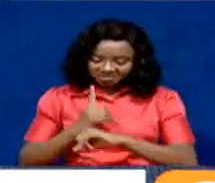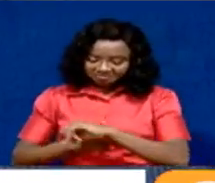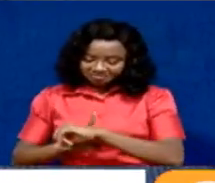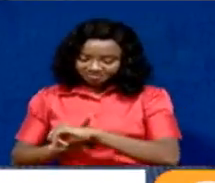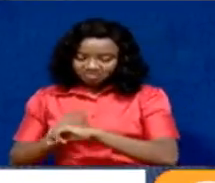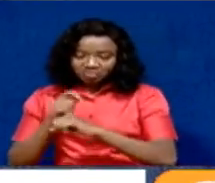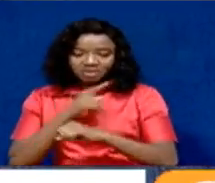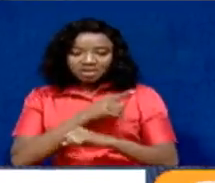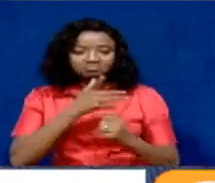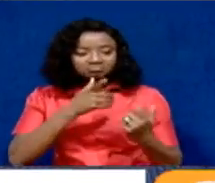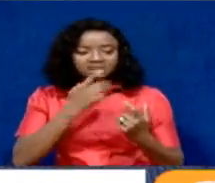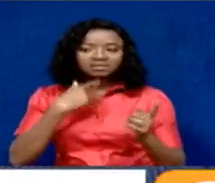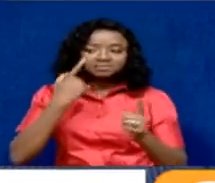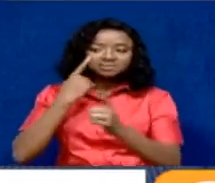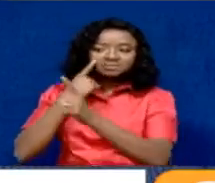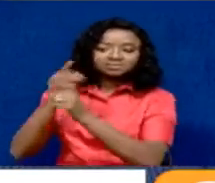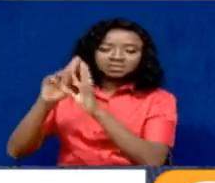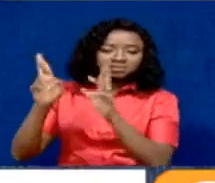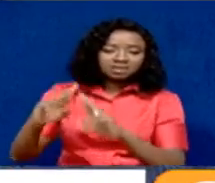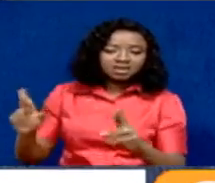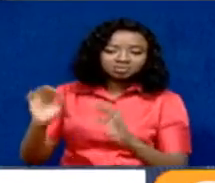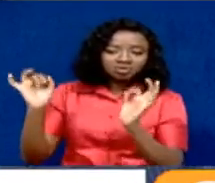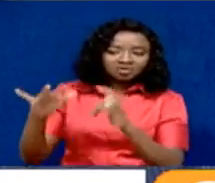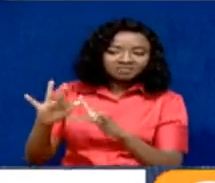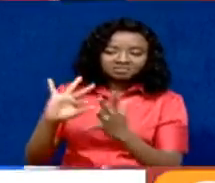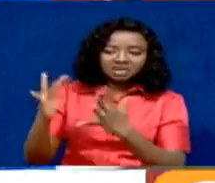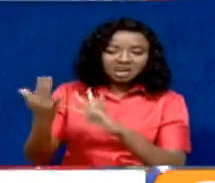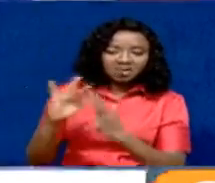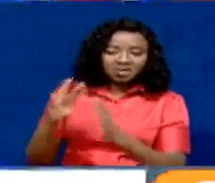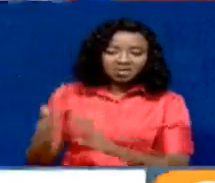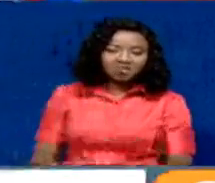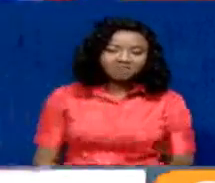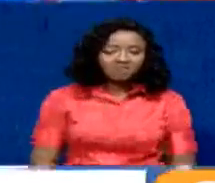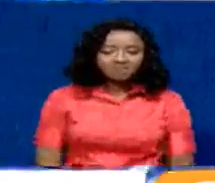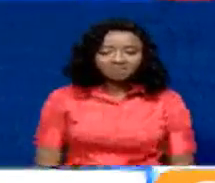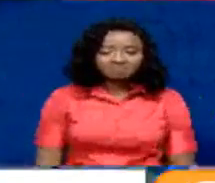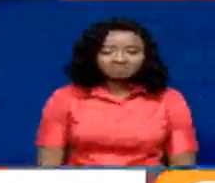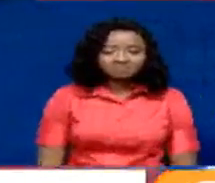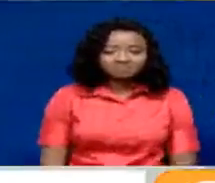to expose them to international events as many as possible.